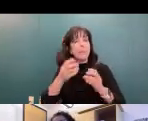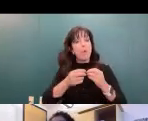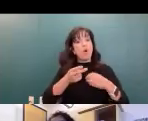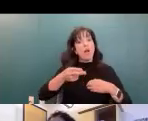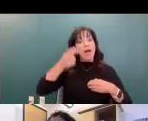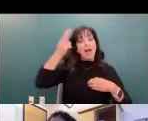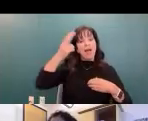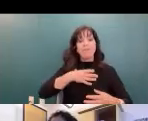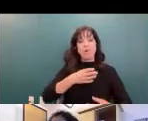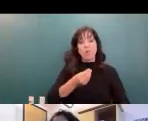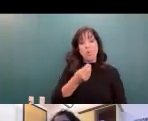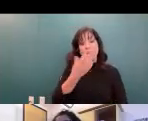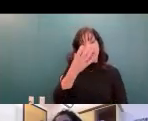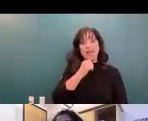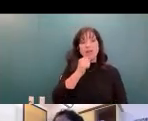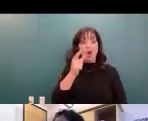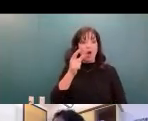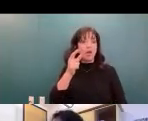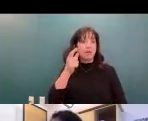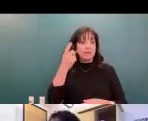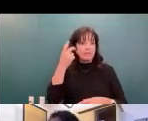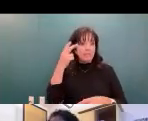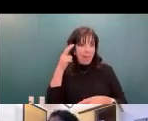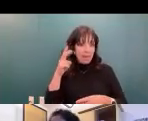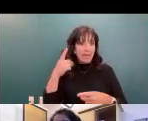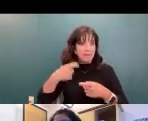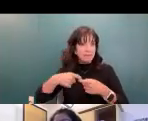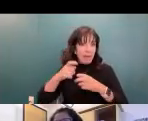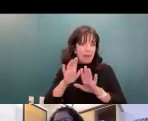our white non-Hispanic children, who are represented in this